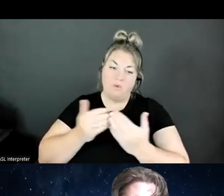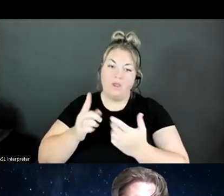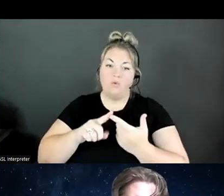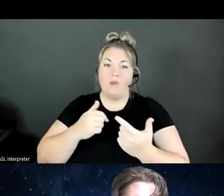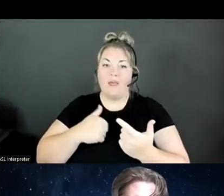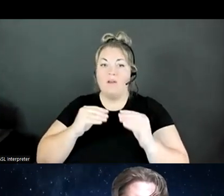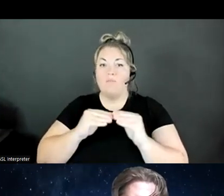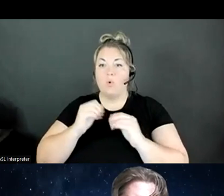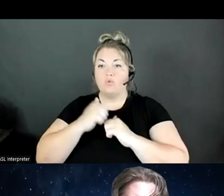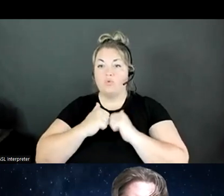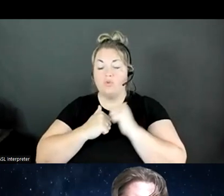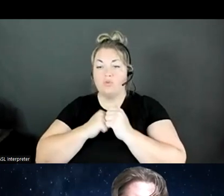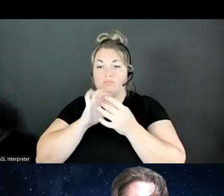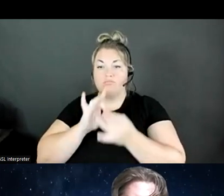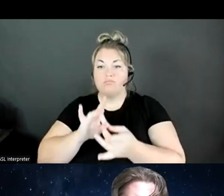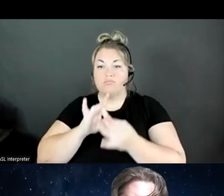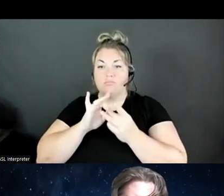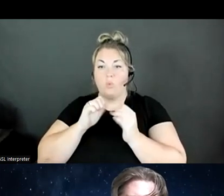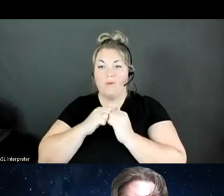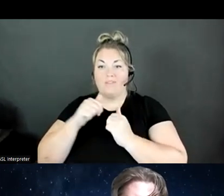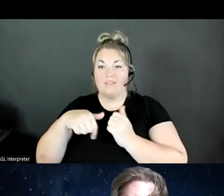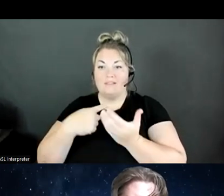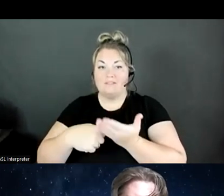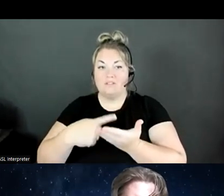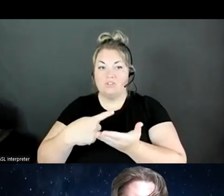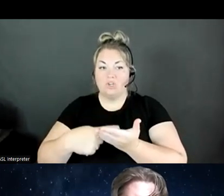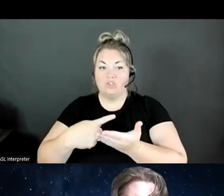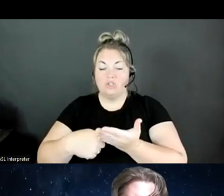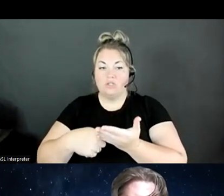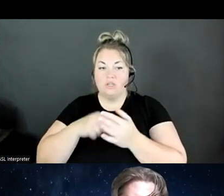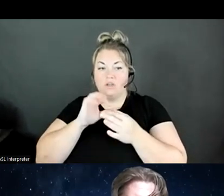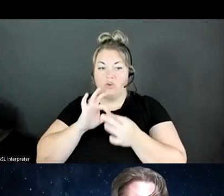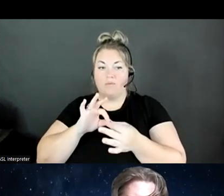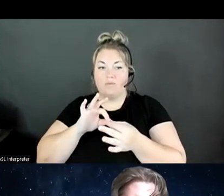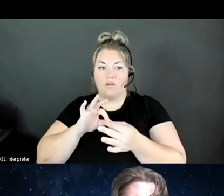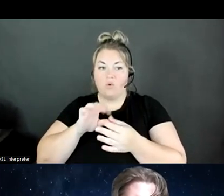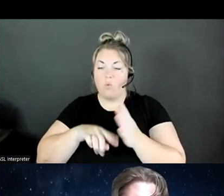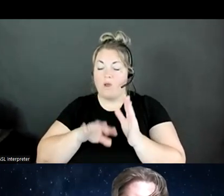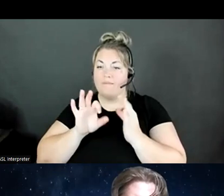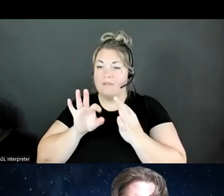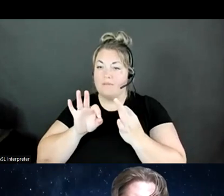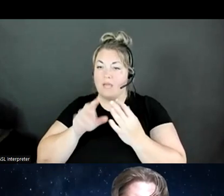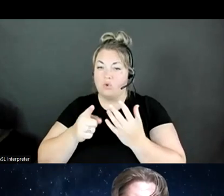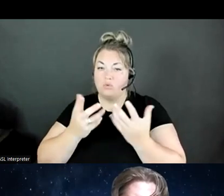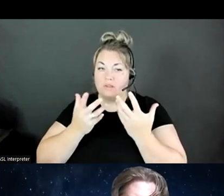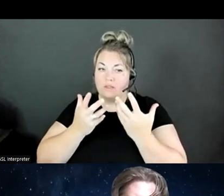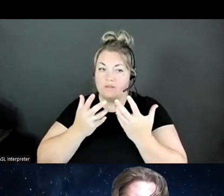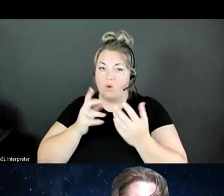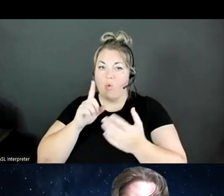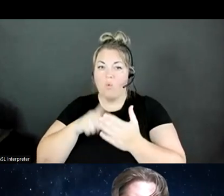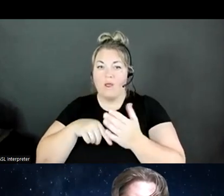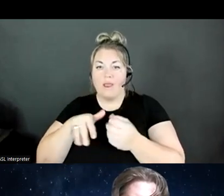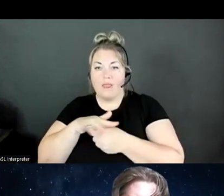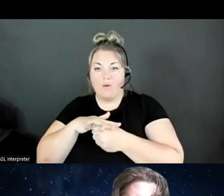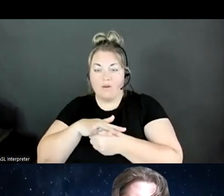little more structure around this discussion in terms of what feedback you're soliciting, what areas